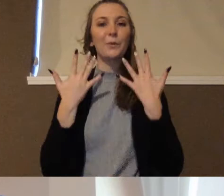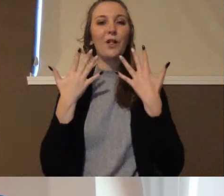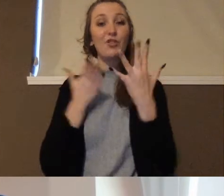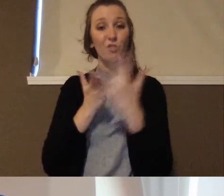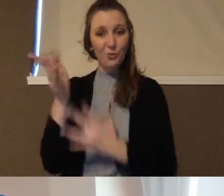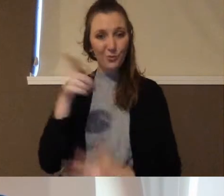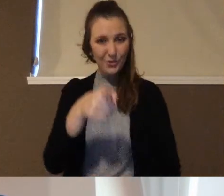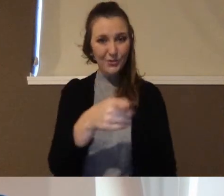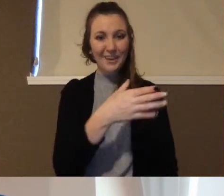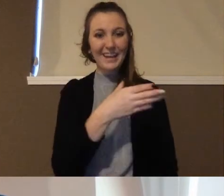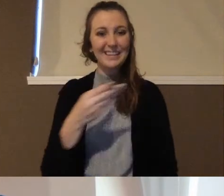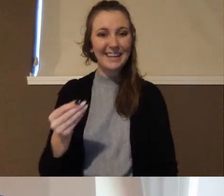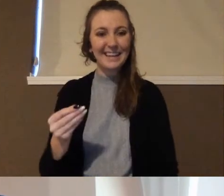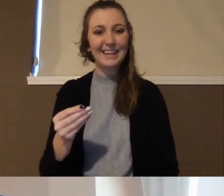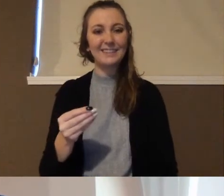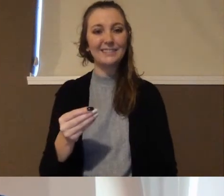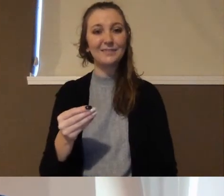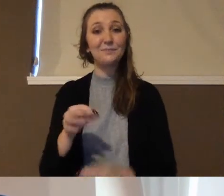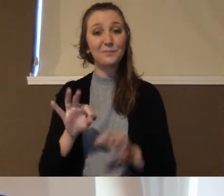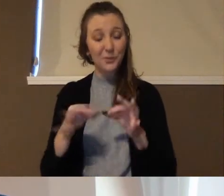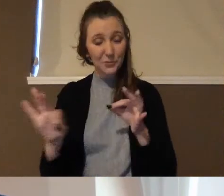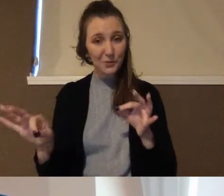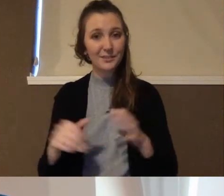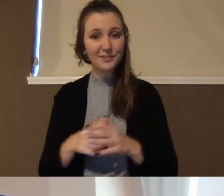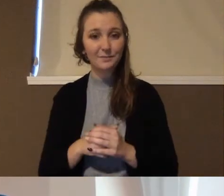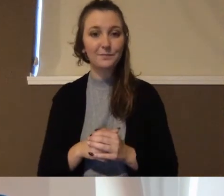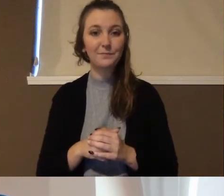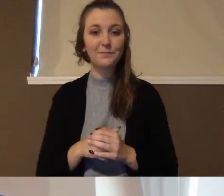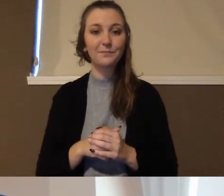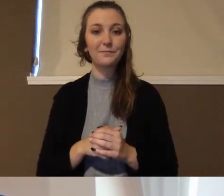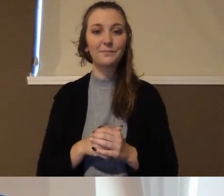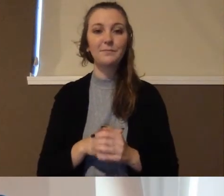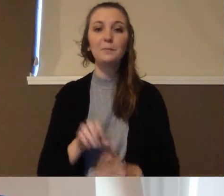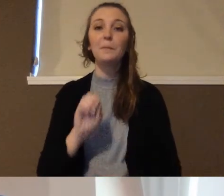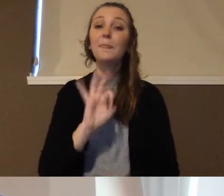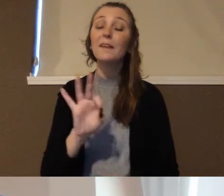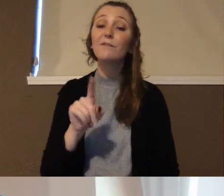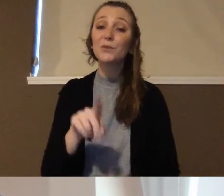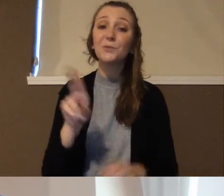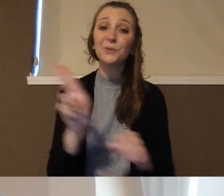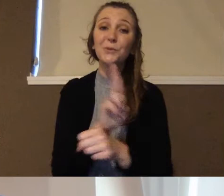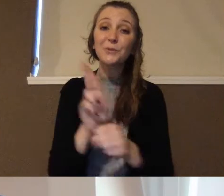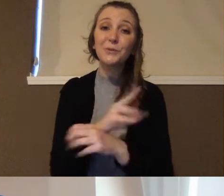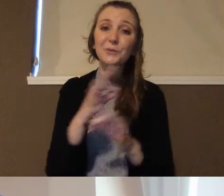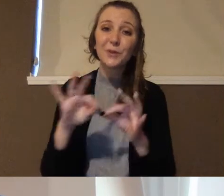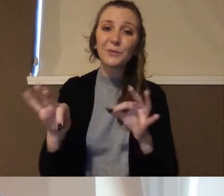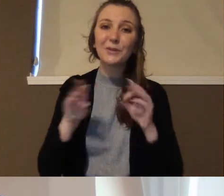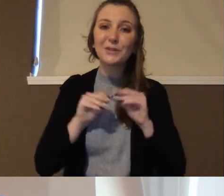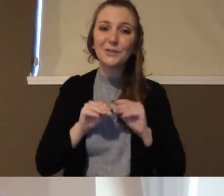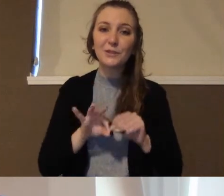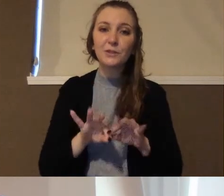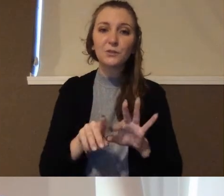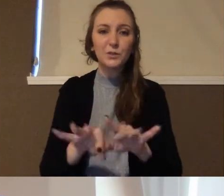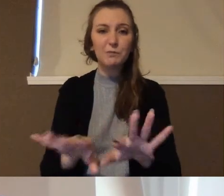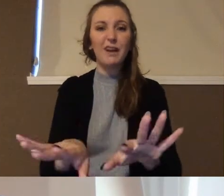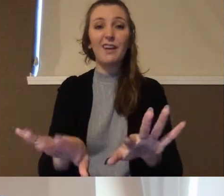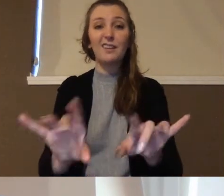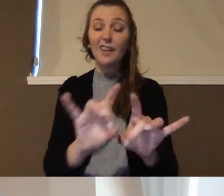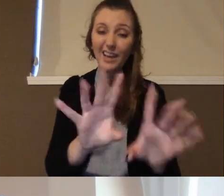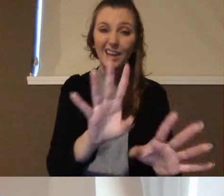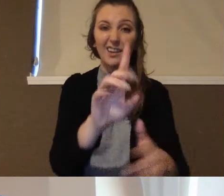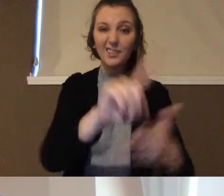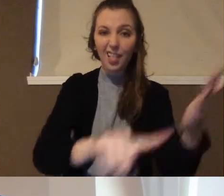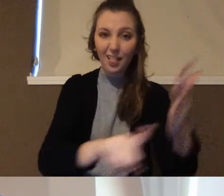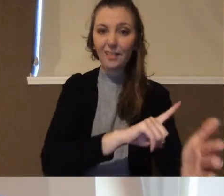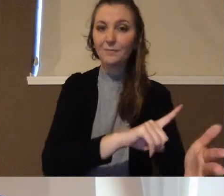words. If you use those words to spread any kind of hatred, you are breaking God's heart